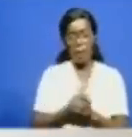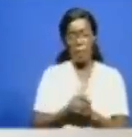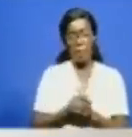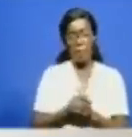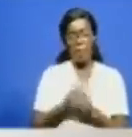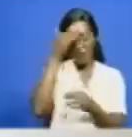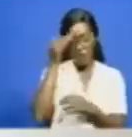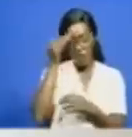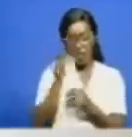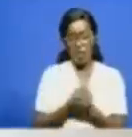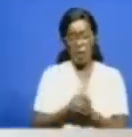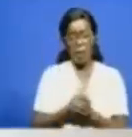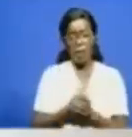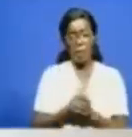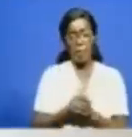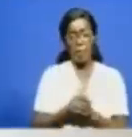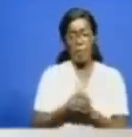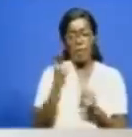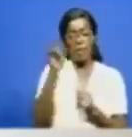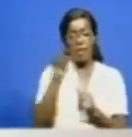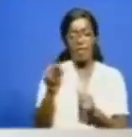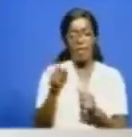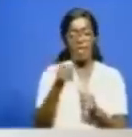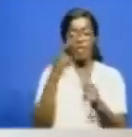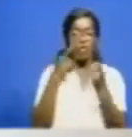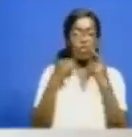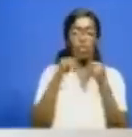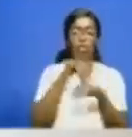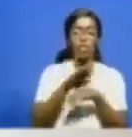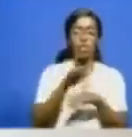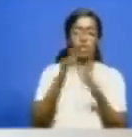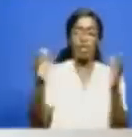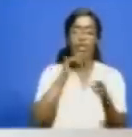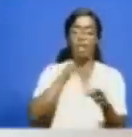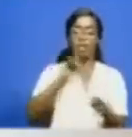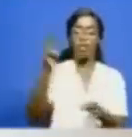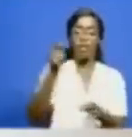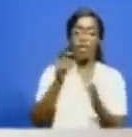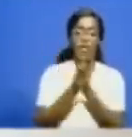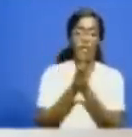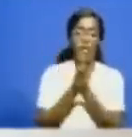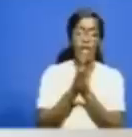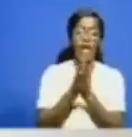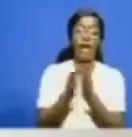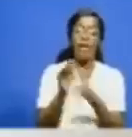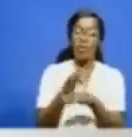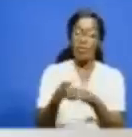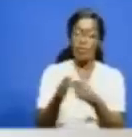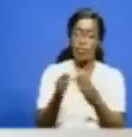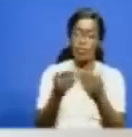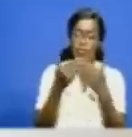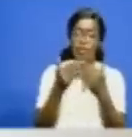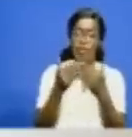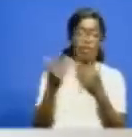Therefore, as we mourn the loss of this great son of Kenya, We pay tribute to his legacy,